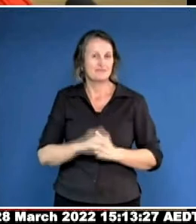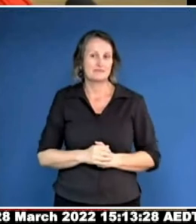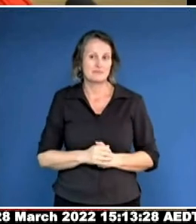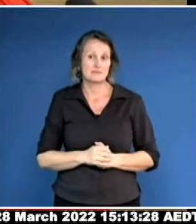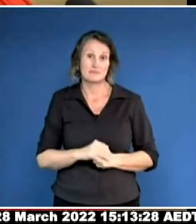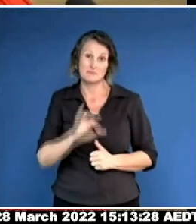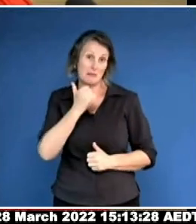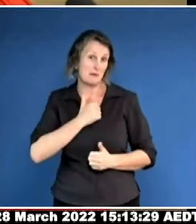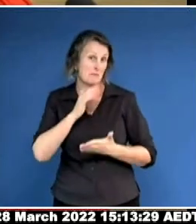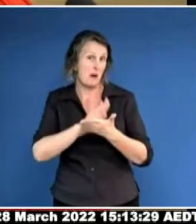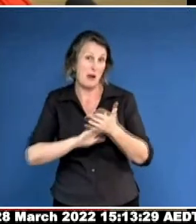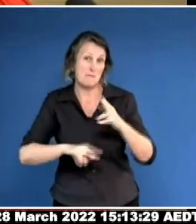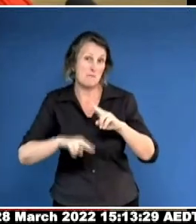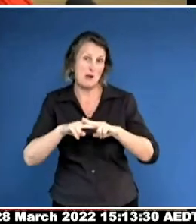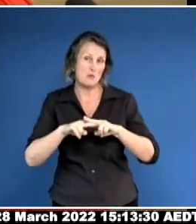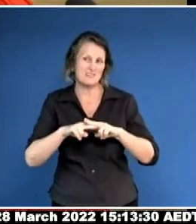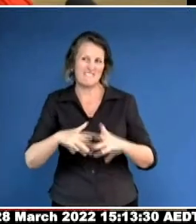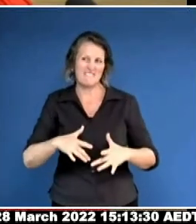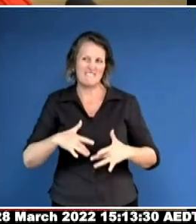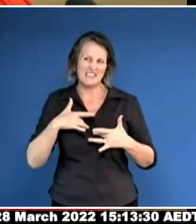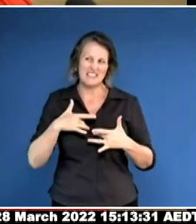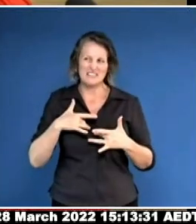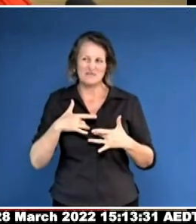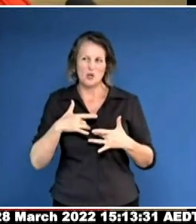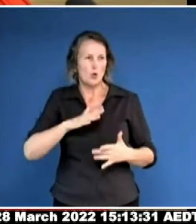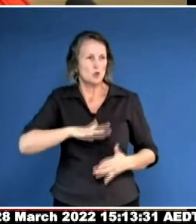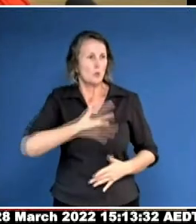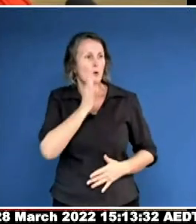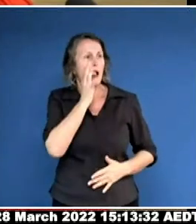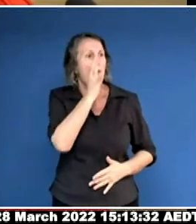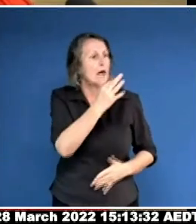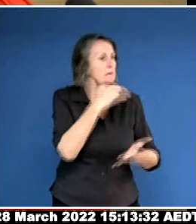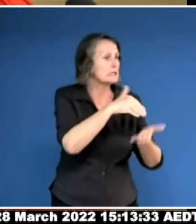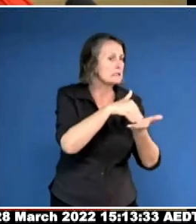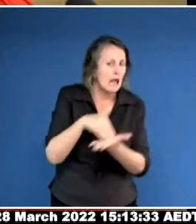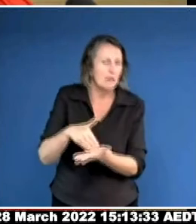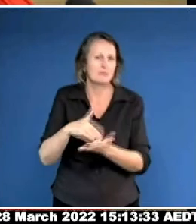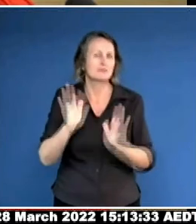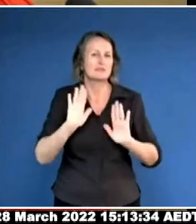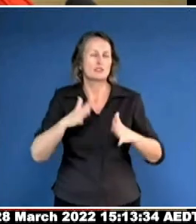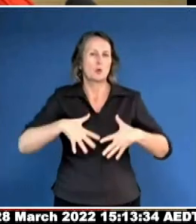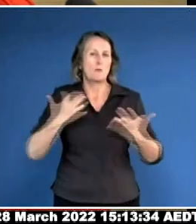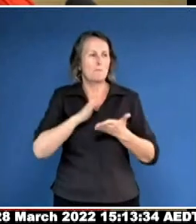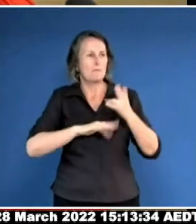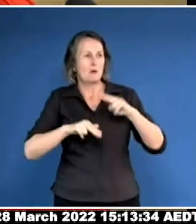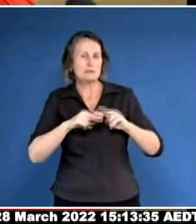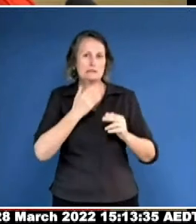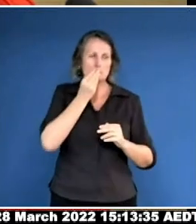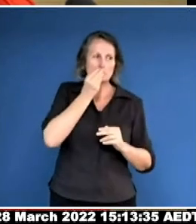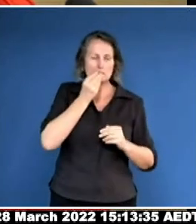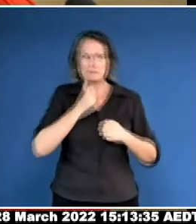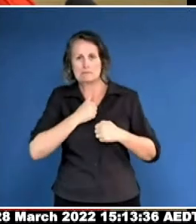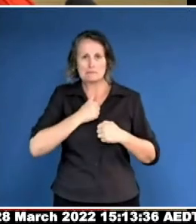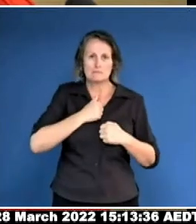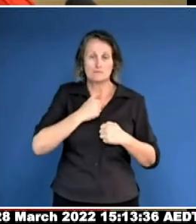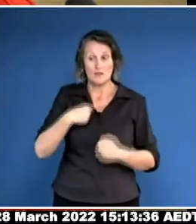But perhaps my parents may not have been comfortable receiving help and support. I think sometimes the impact of having this type